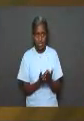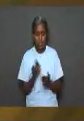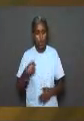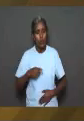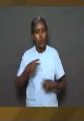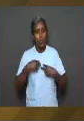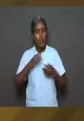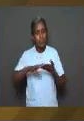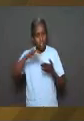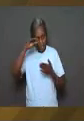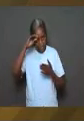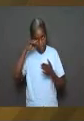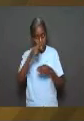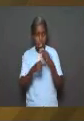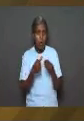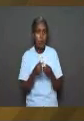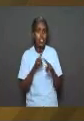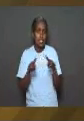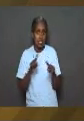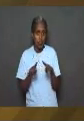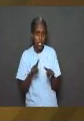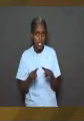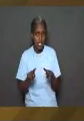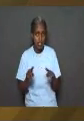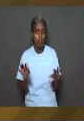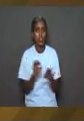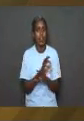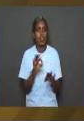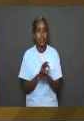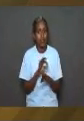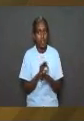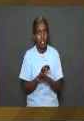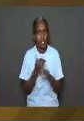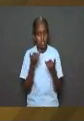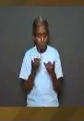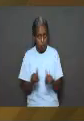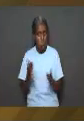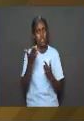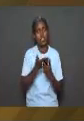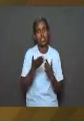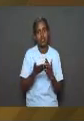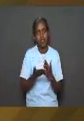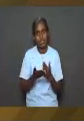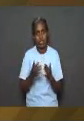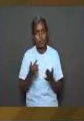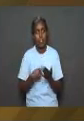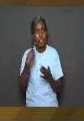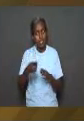have learned about the differentiation of functions over intervals.